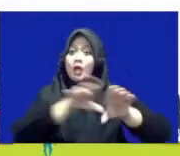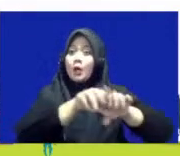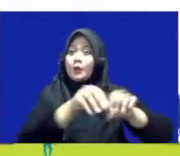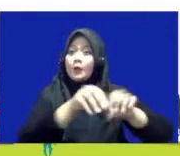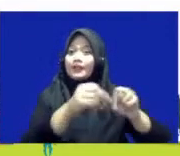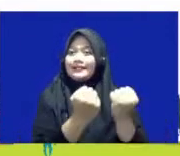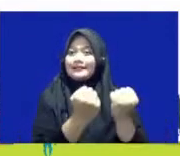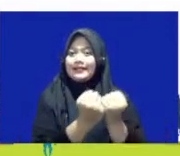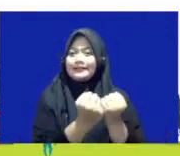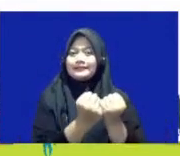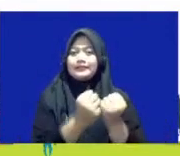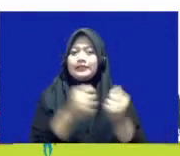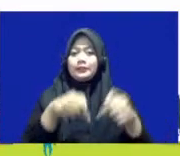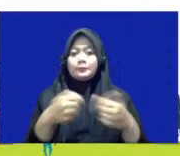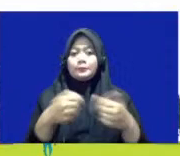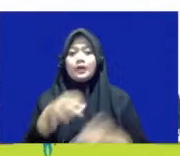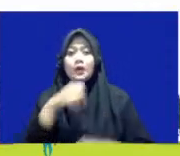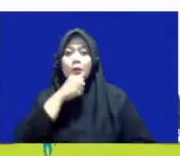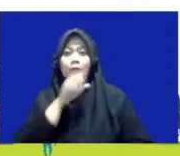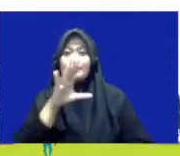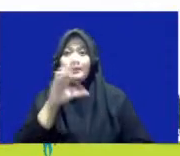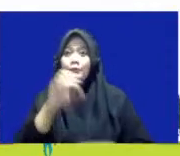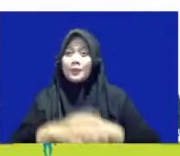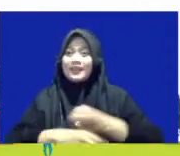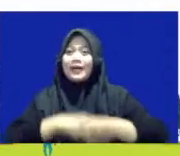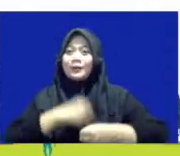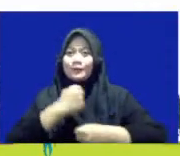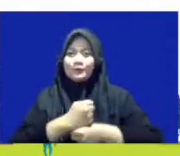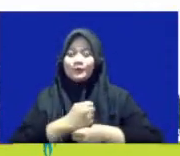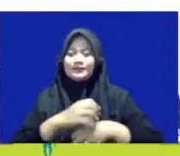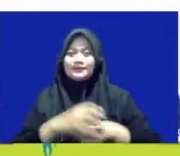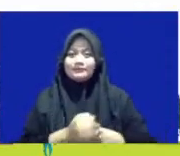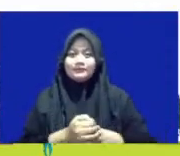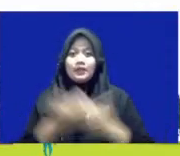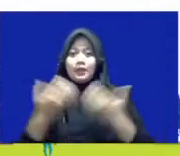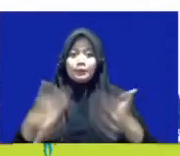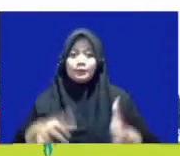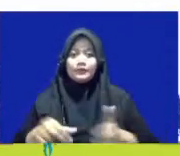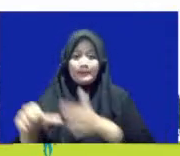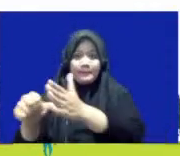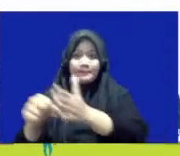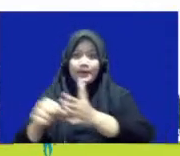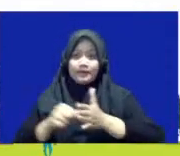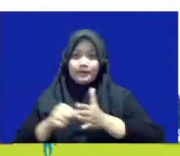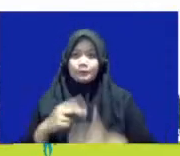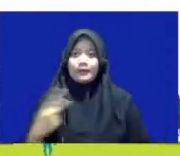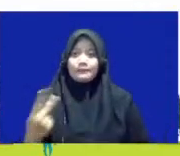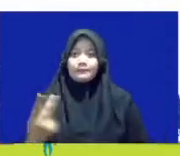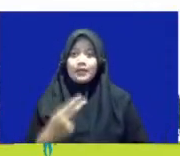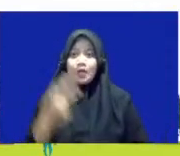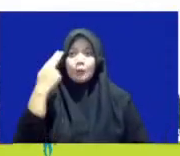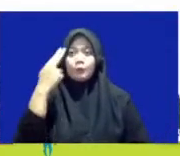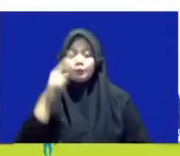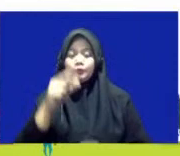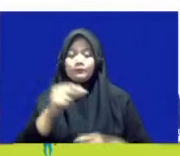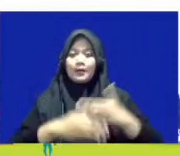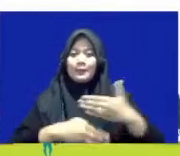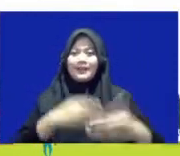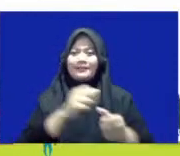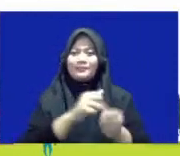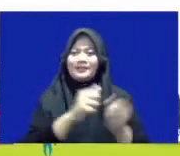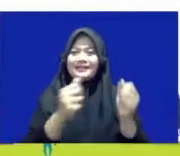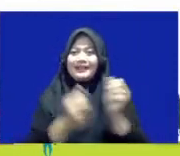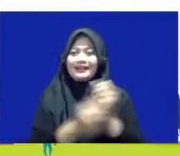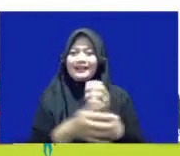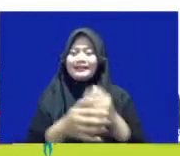units helped us to gain this age dividend. Moreover, we recently succeeded at women